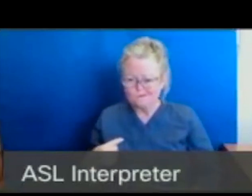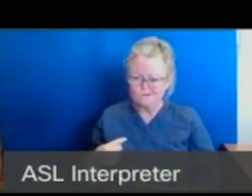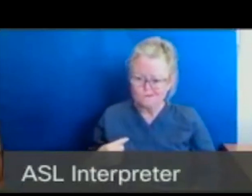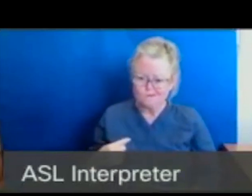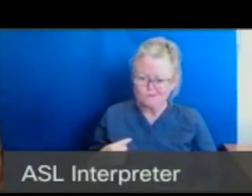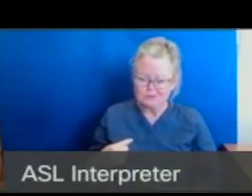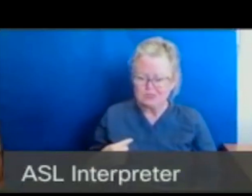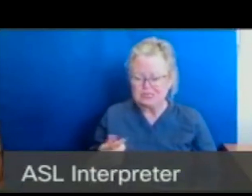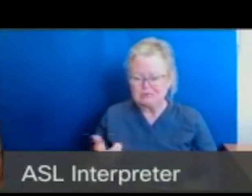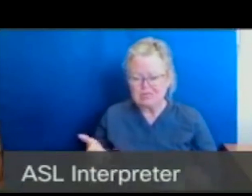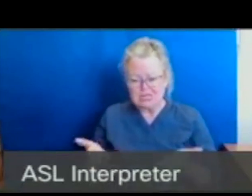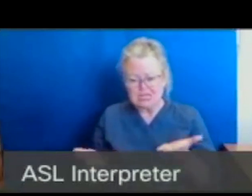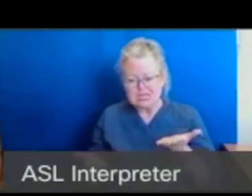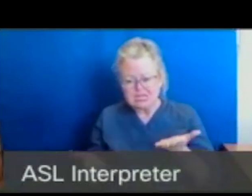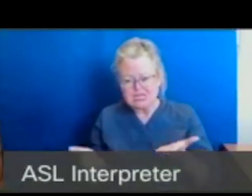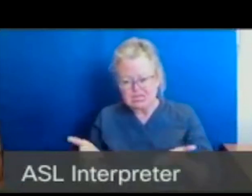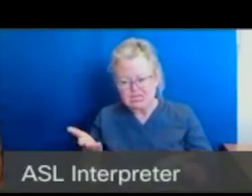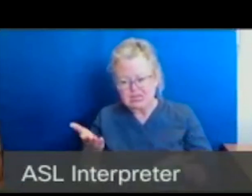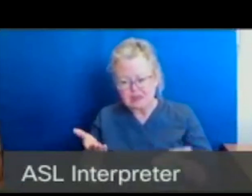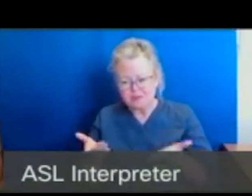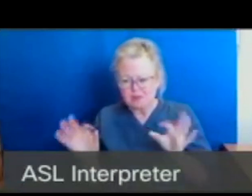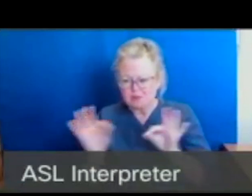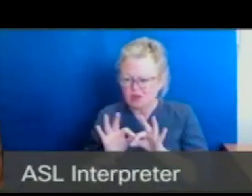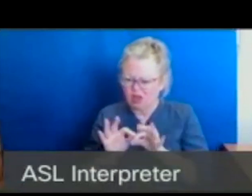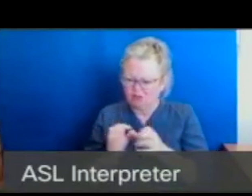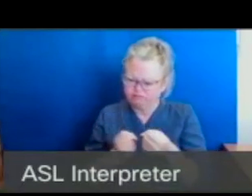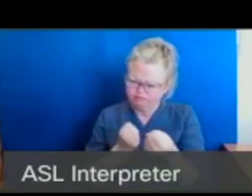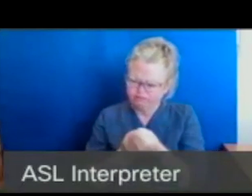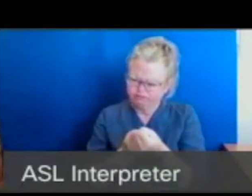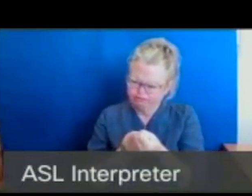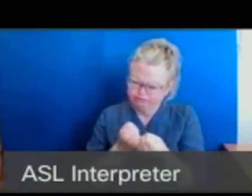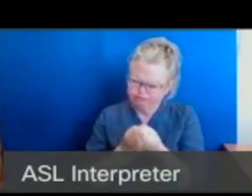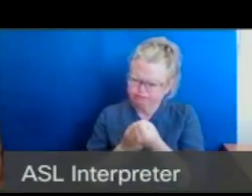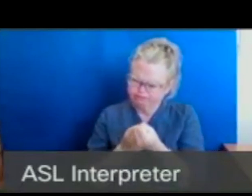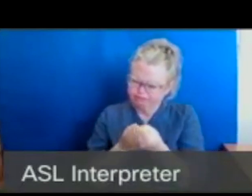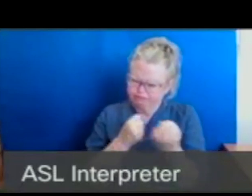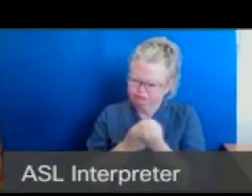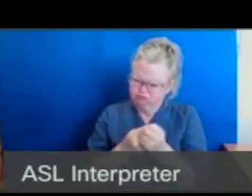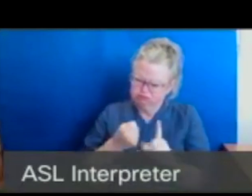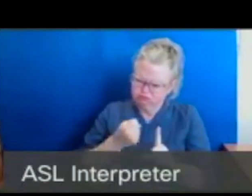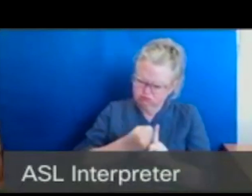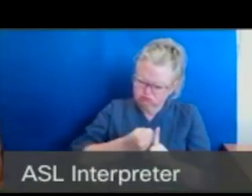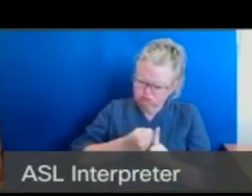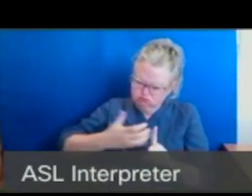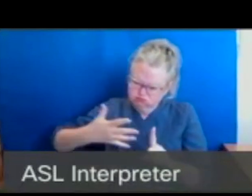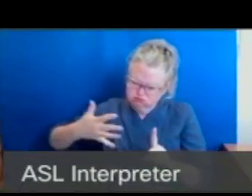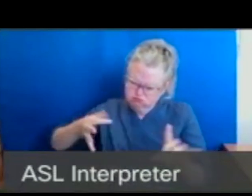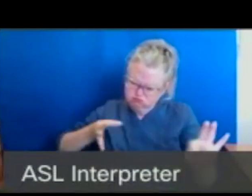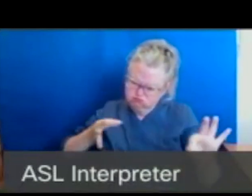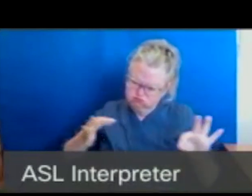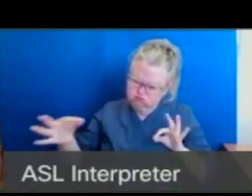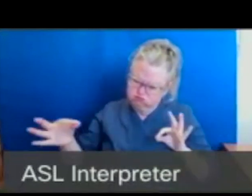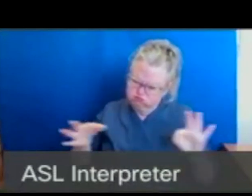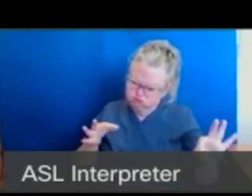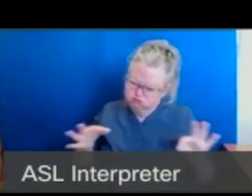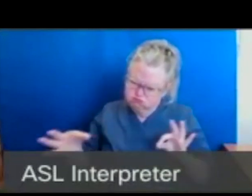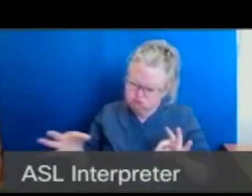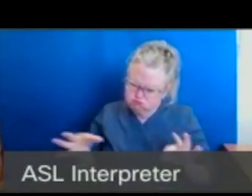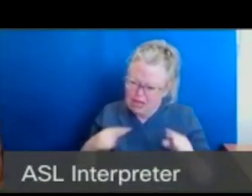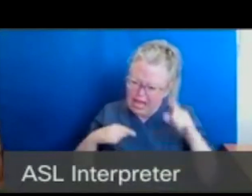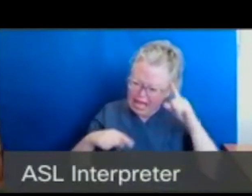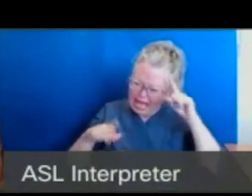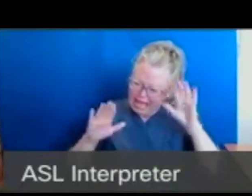it could be with some finessing, and I think what we would be most interested